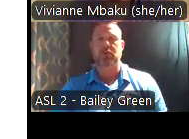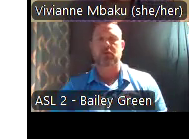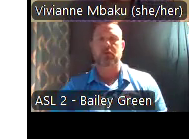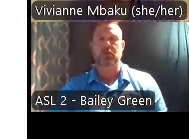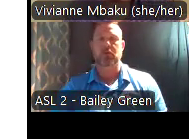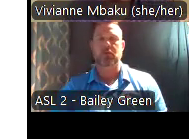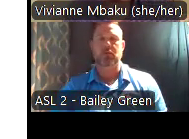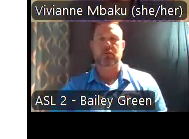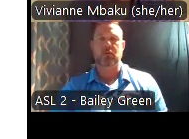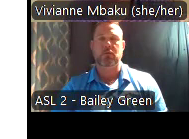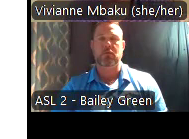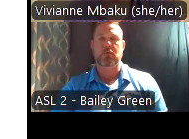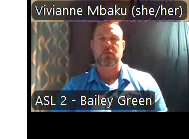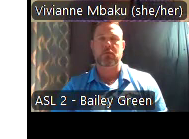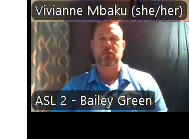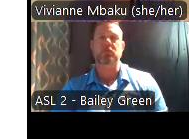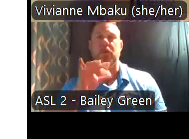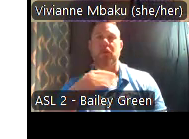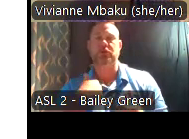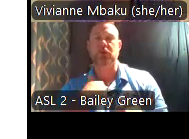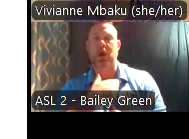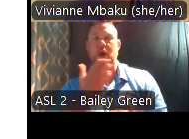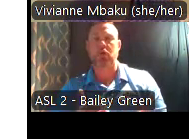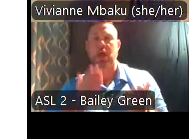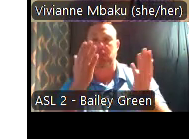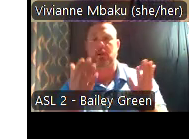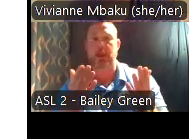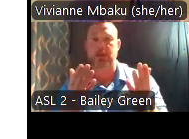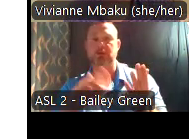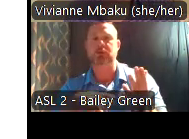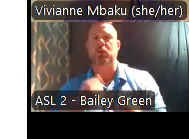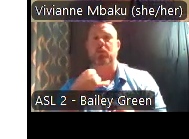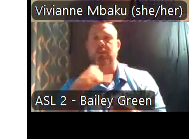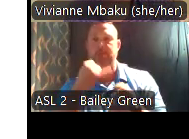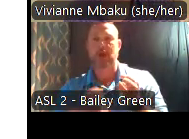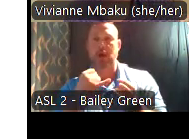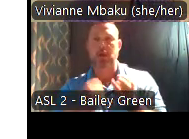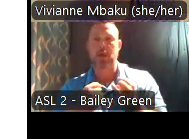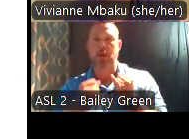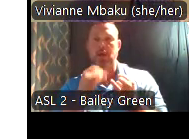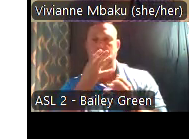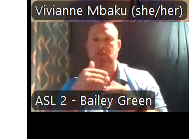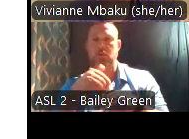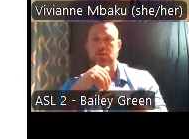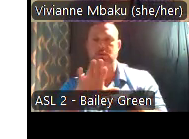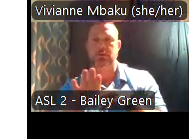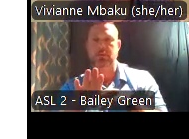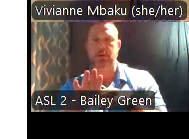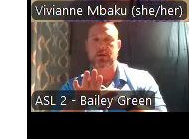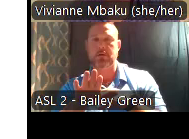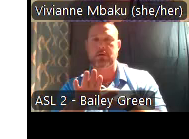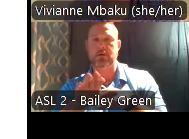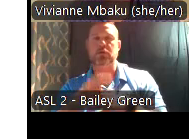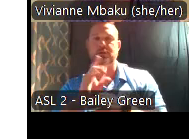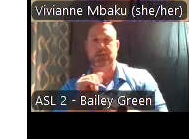So those are our recommendations as of now, and as I said, we're finalizing everything, and we'll get this submitted to